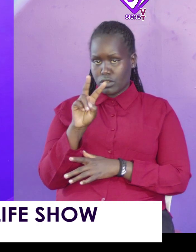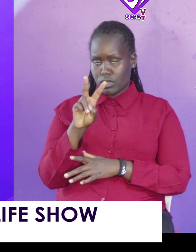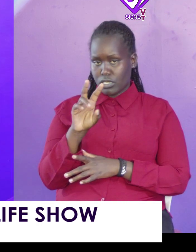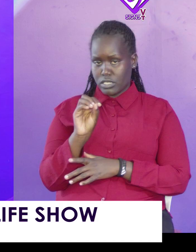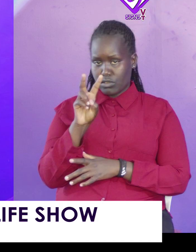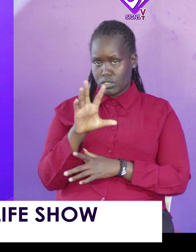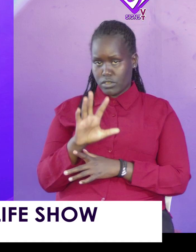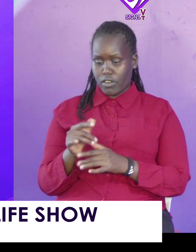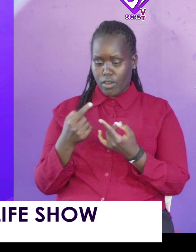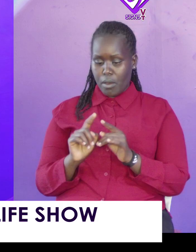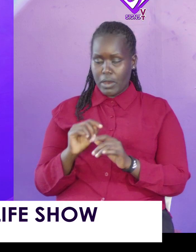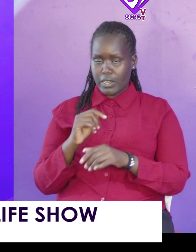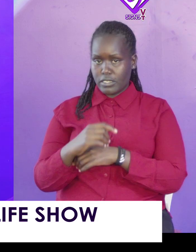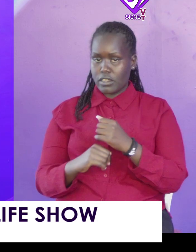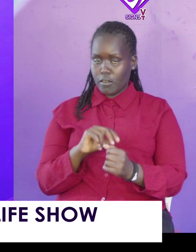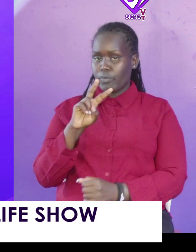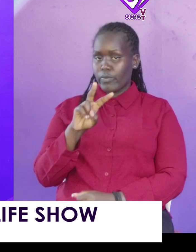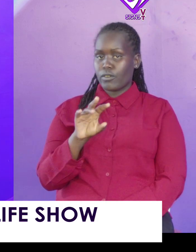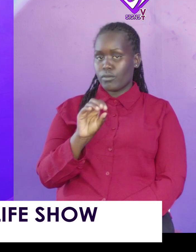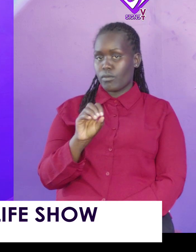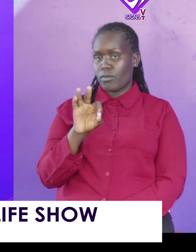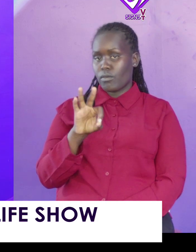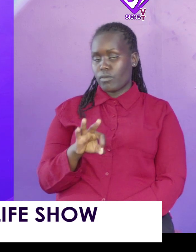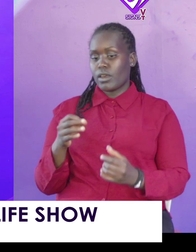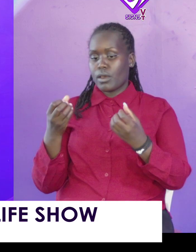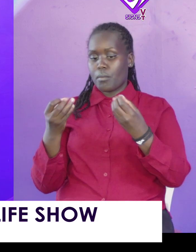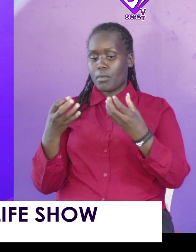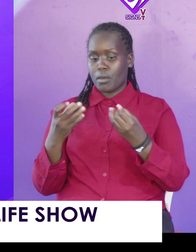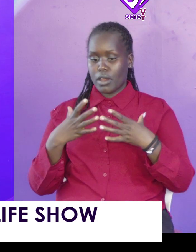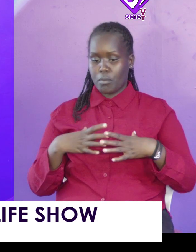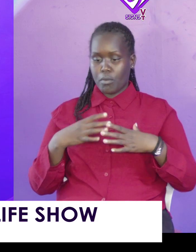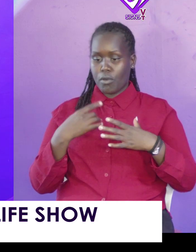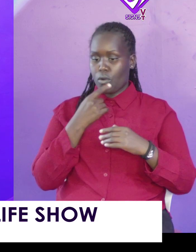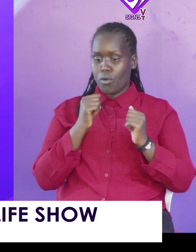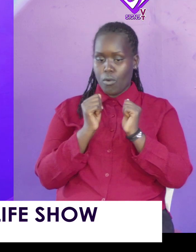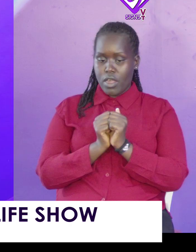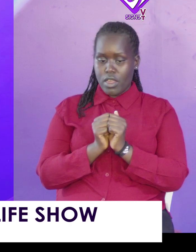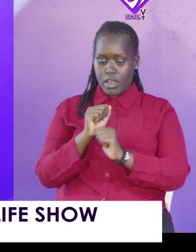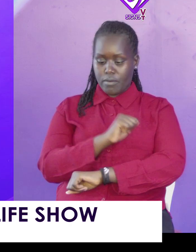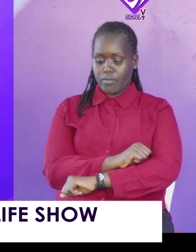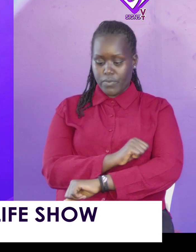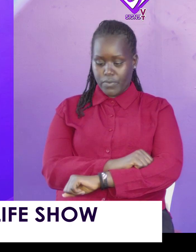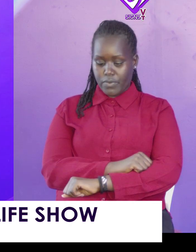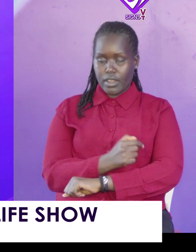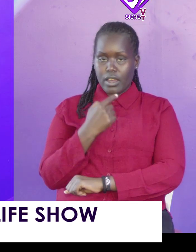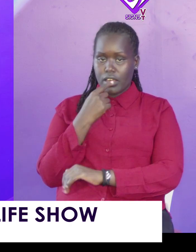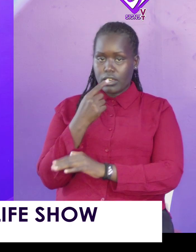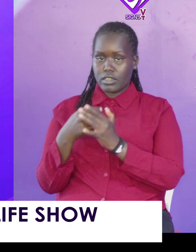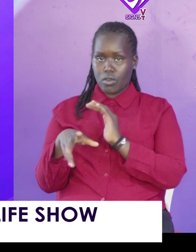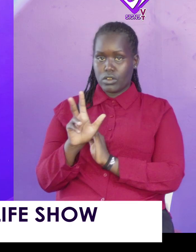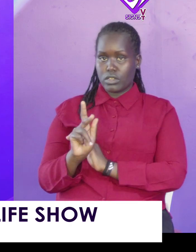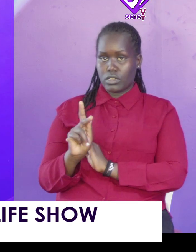year 2003. Many people that I was with in school, I mentioned Cabernet High